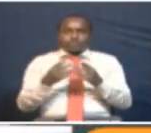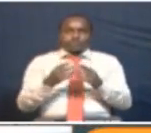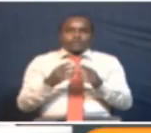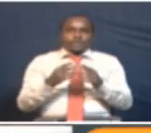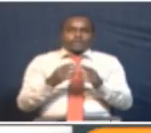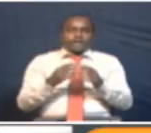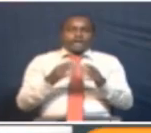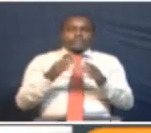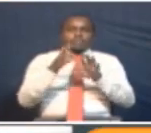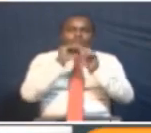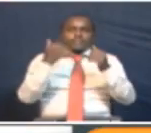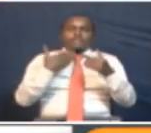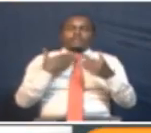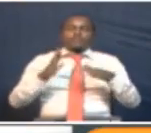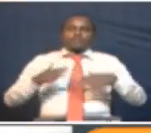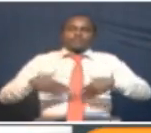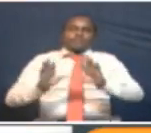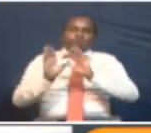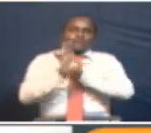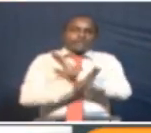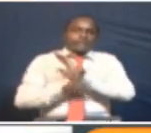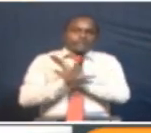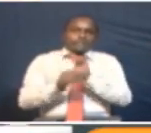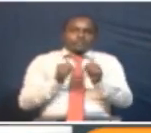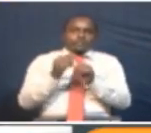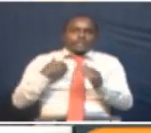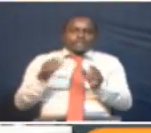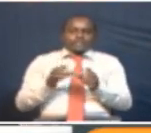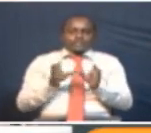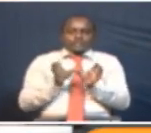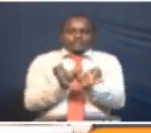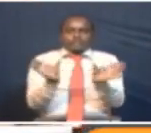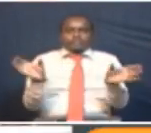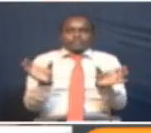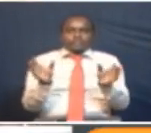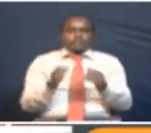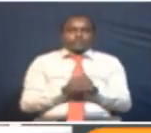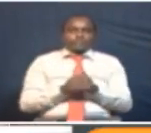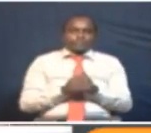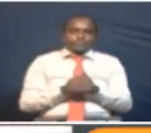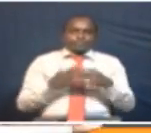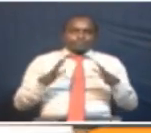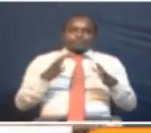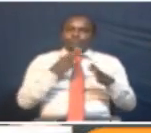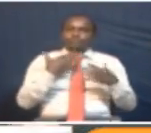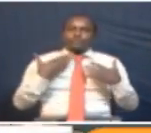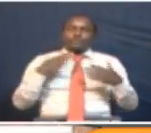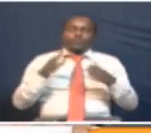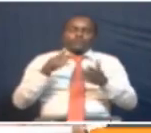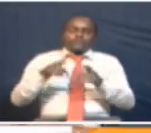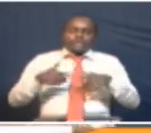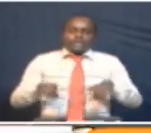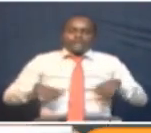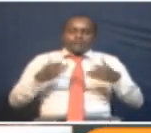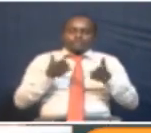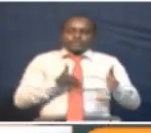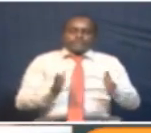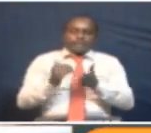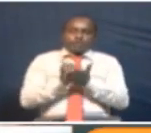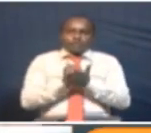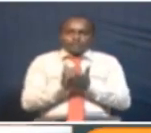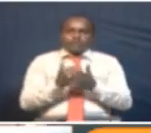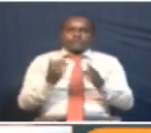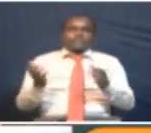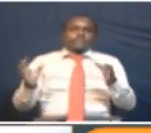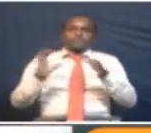behind a country which has these kind of divisions, where people don't want to reconcile, people don't want lifestyle audit, and also